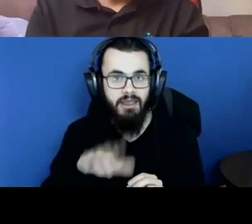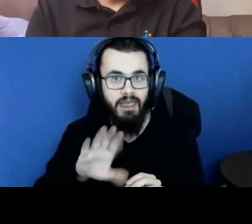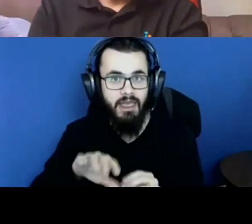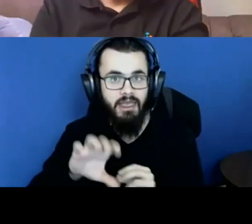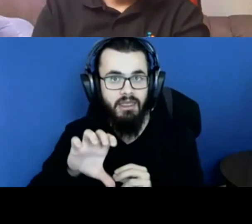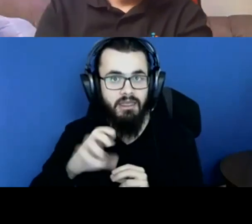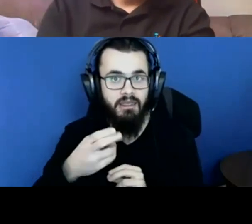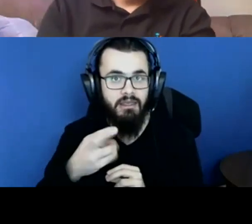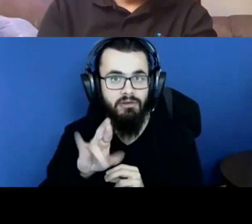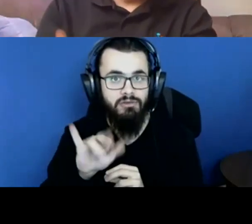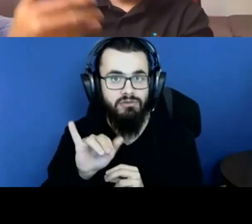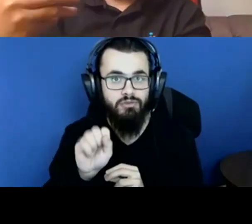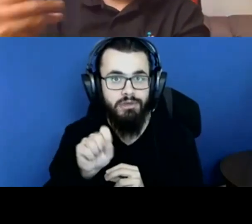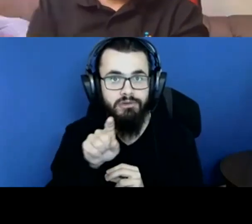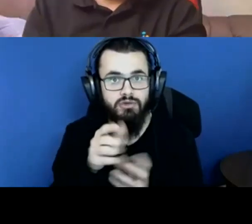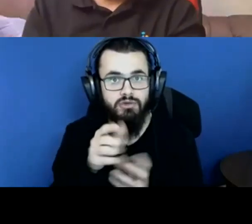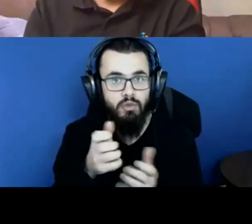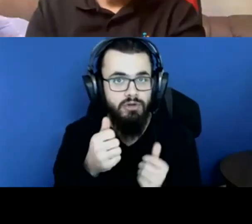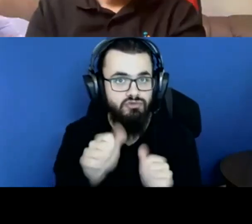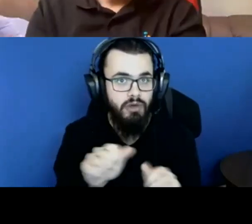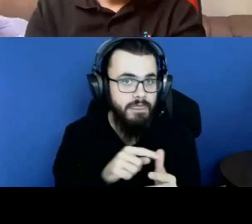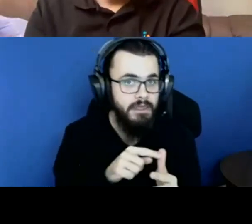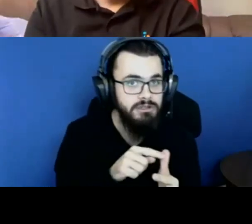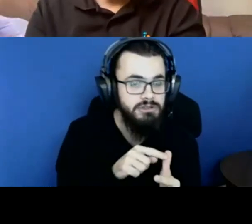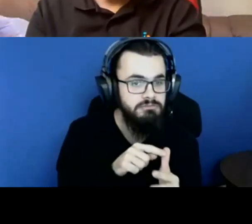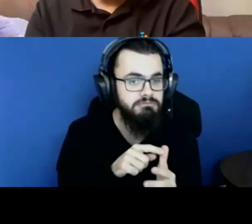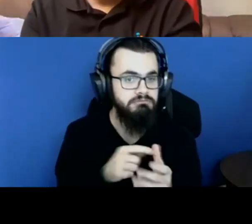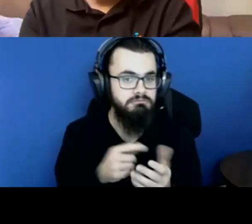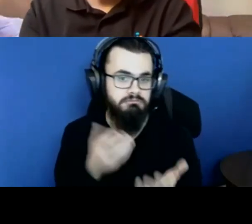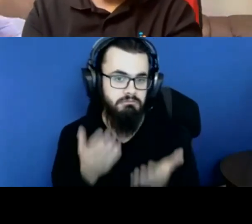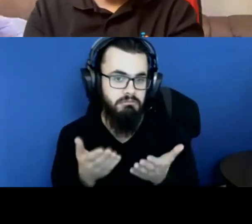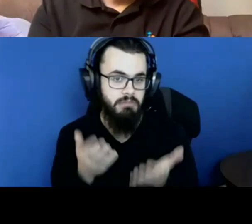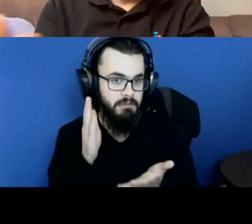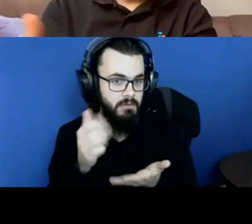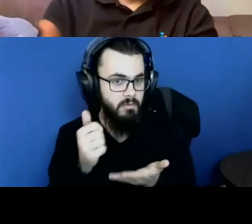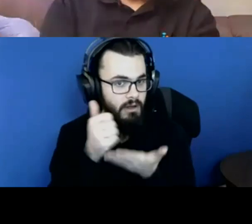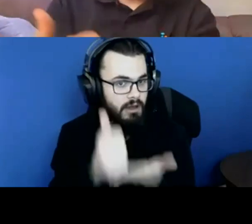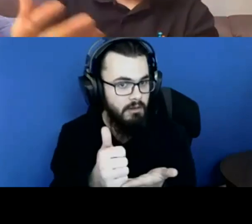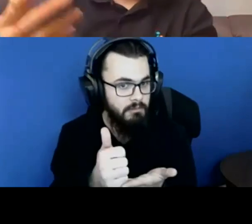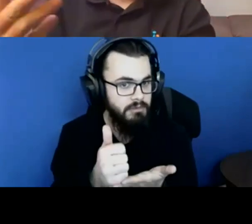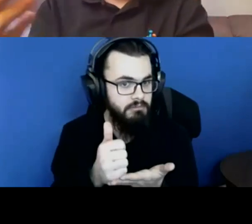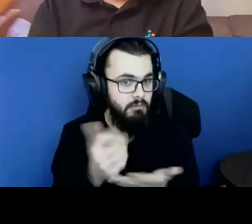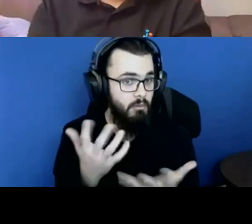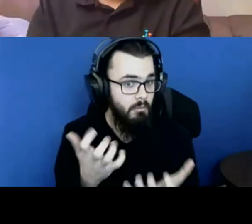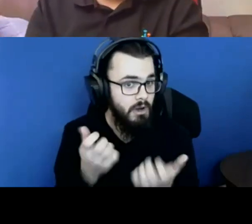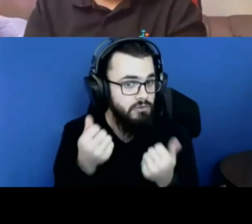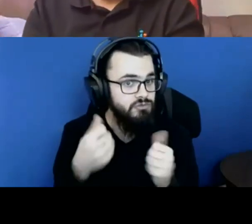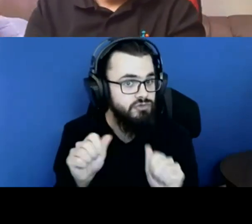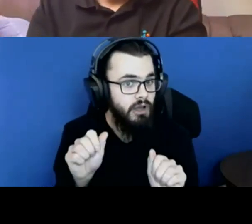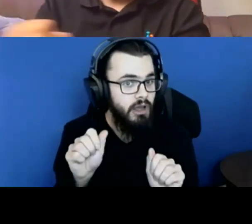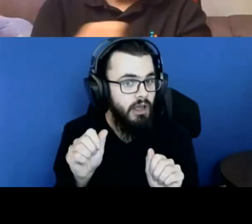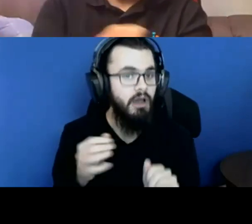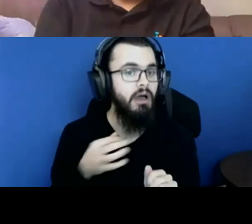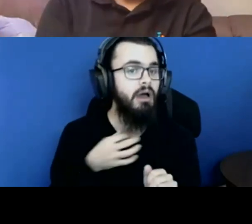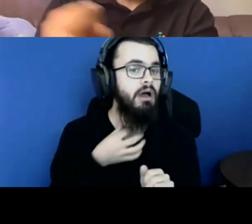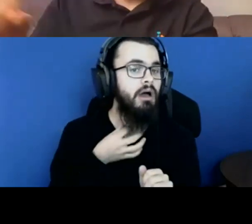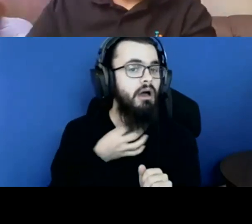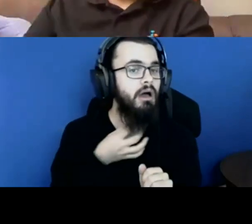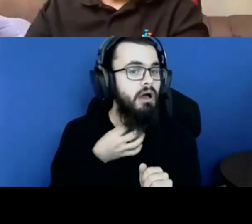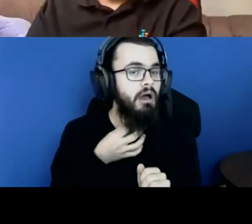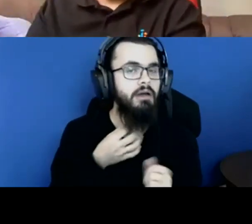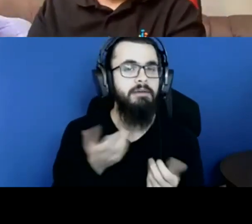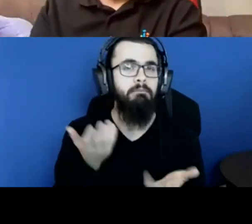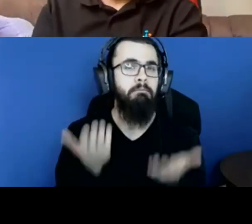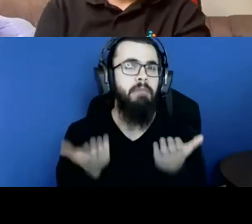help you. Do you want to be able to use this? And maybe it'll decoy, those people